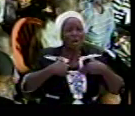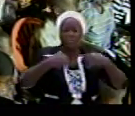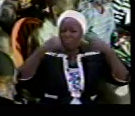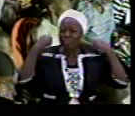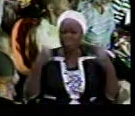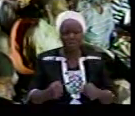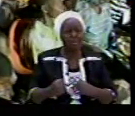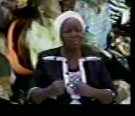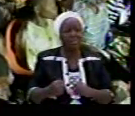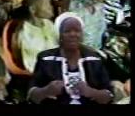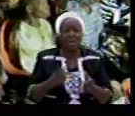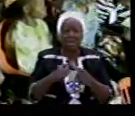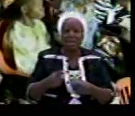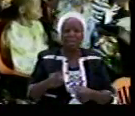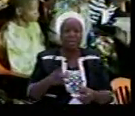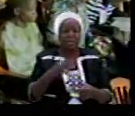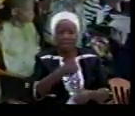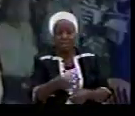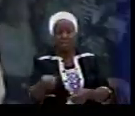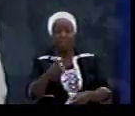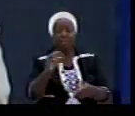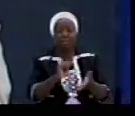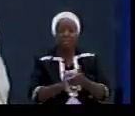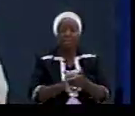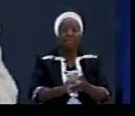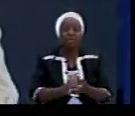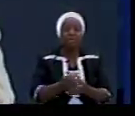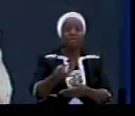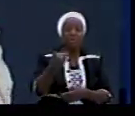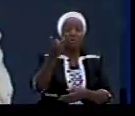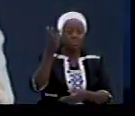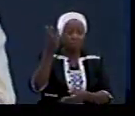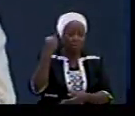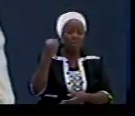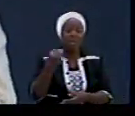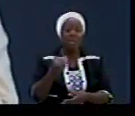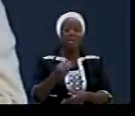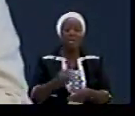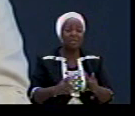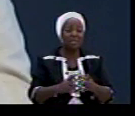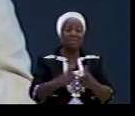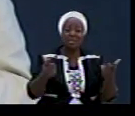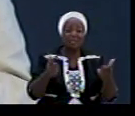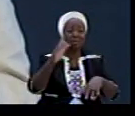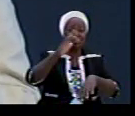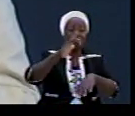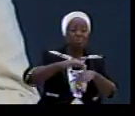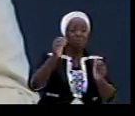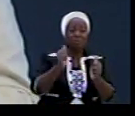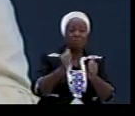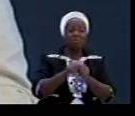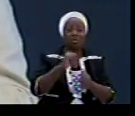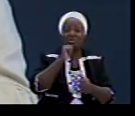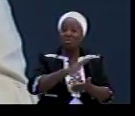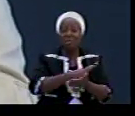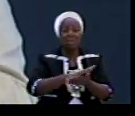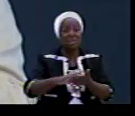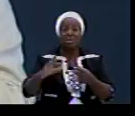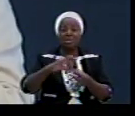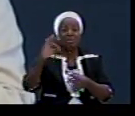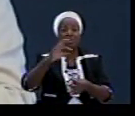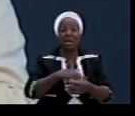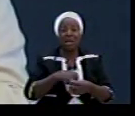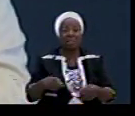and them that were vexed with unclean spirits, and they